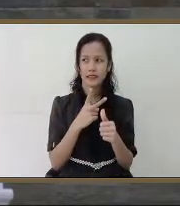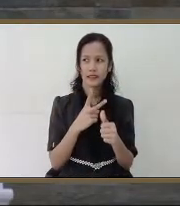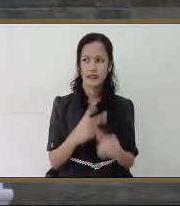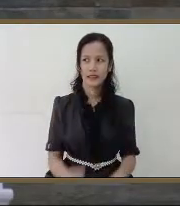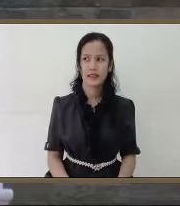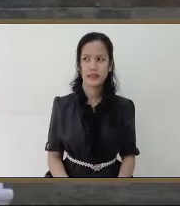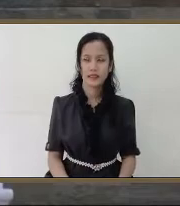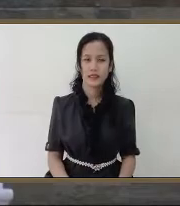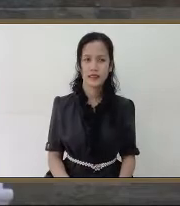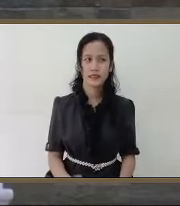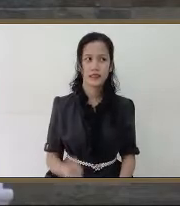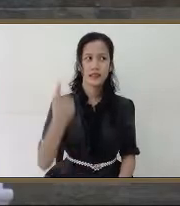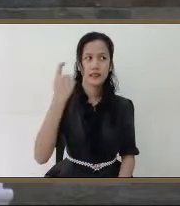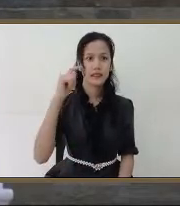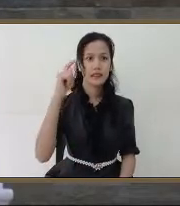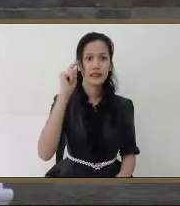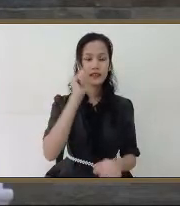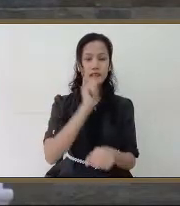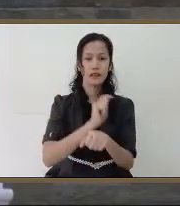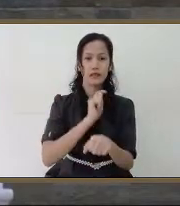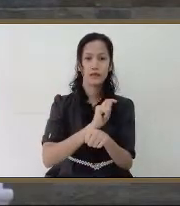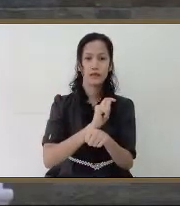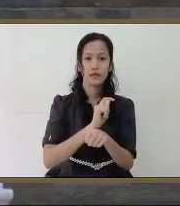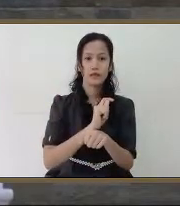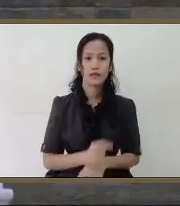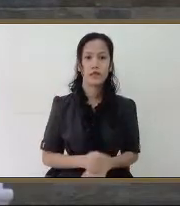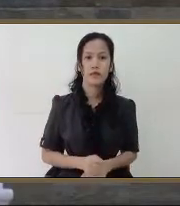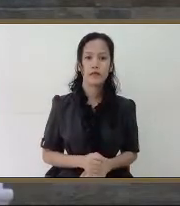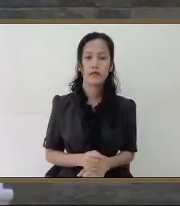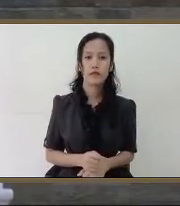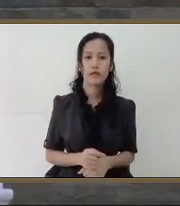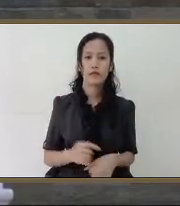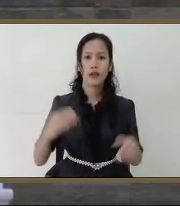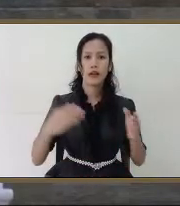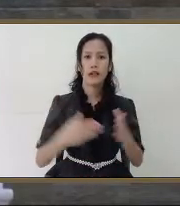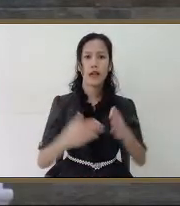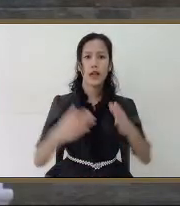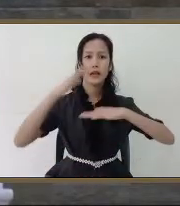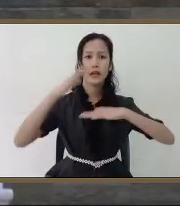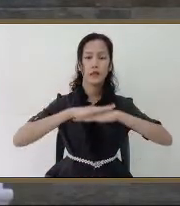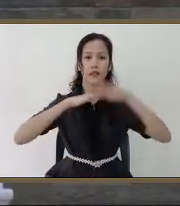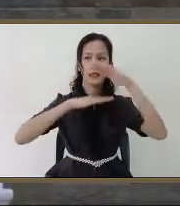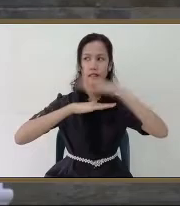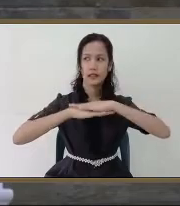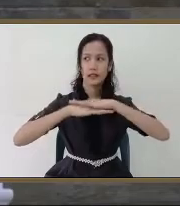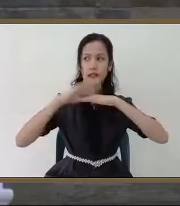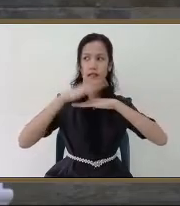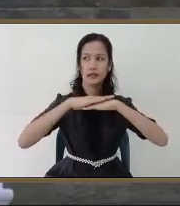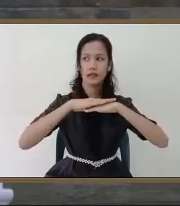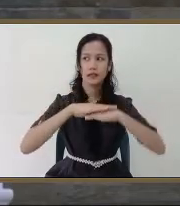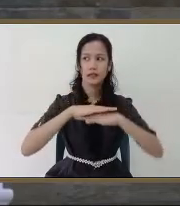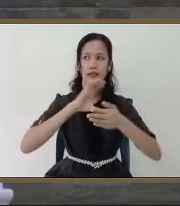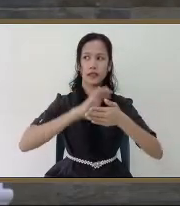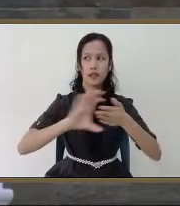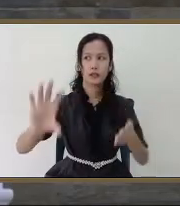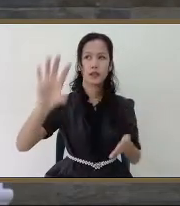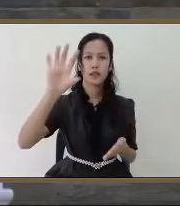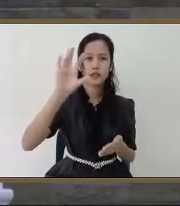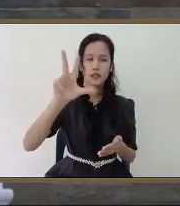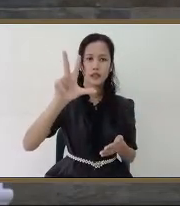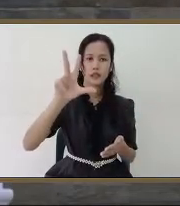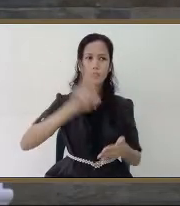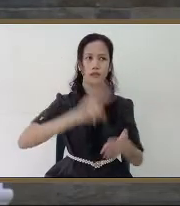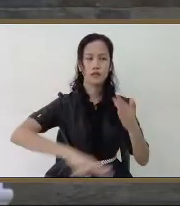the altar was re-erected. Okay? The altar was re-erected. Sa chapter 3, verse 1 to 6, may kita po